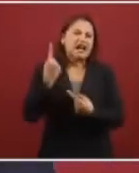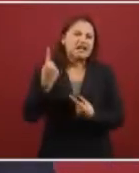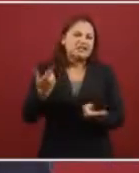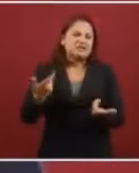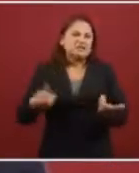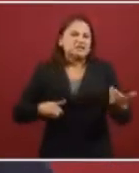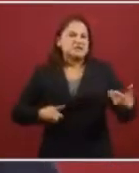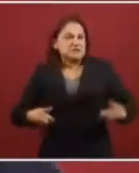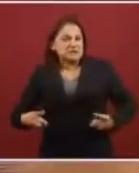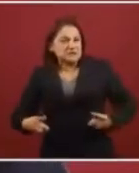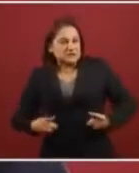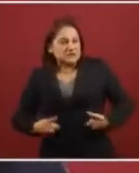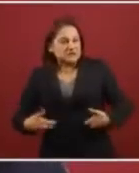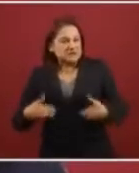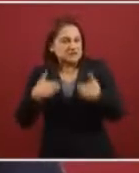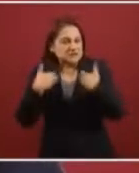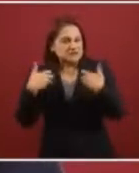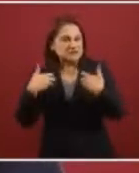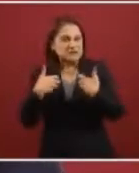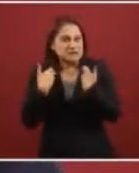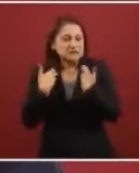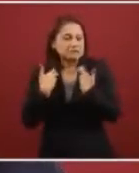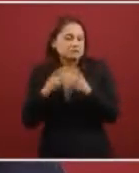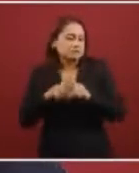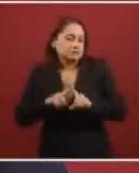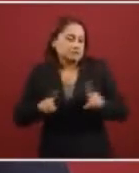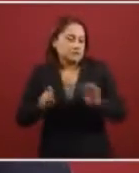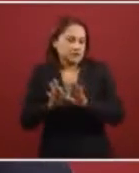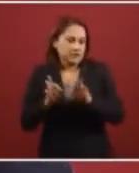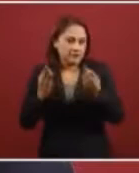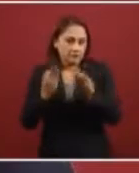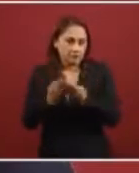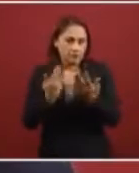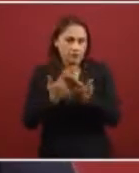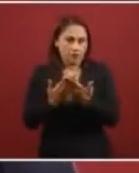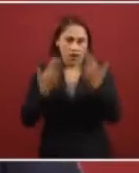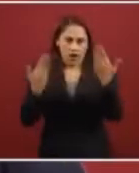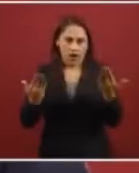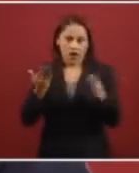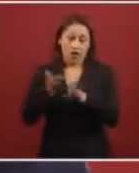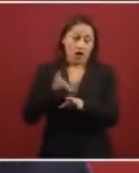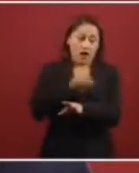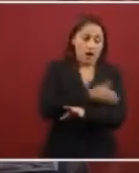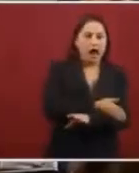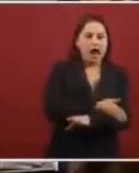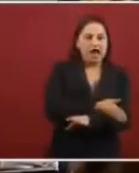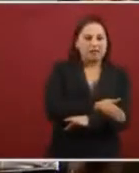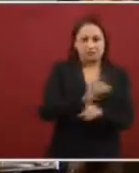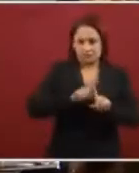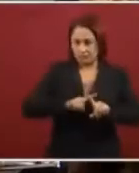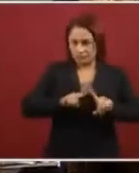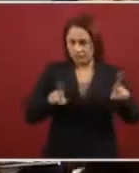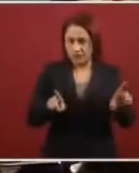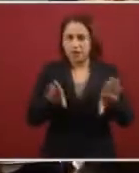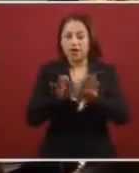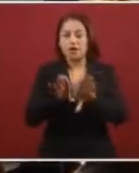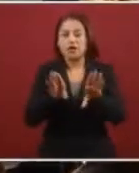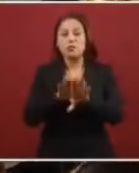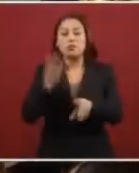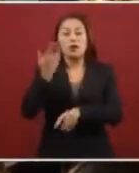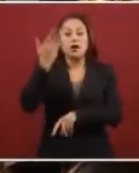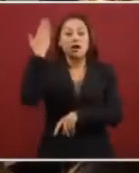and maladjustments. Because they used to do it a different way. Te entregaba they used to deliver